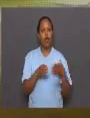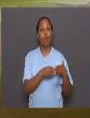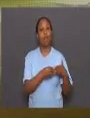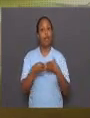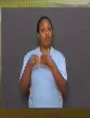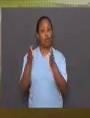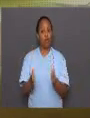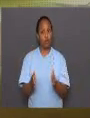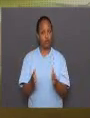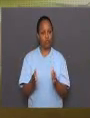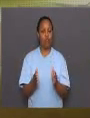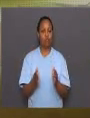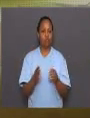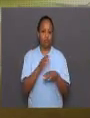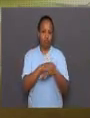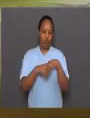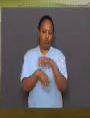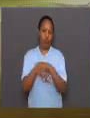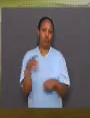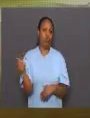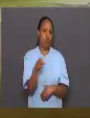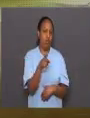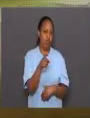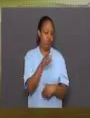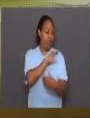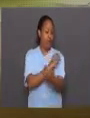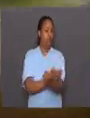too comfortable in the role of power.